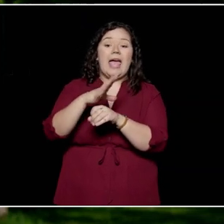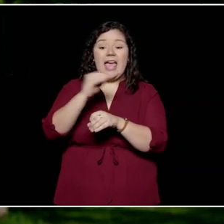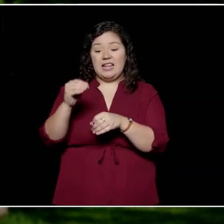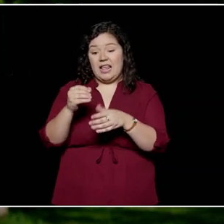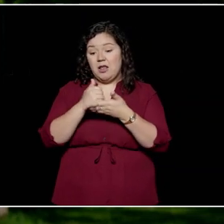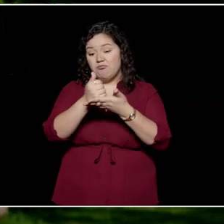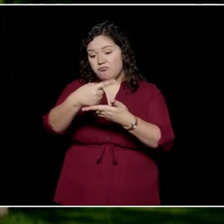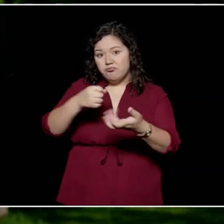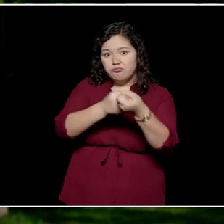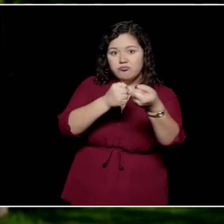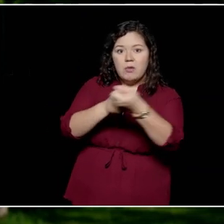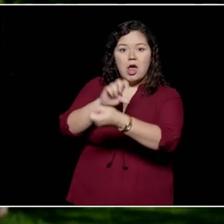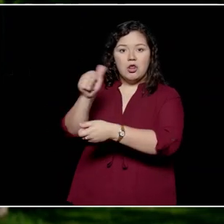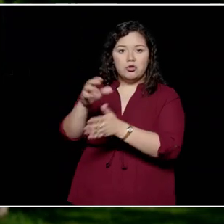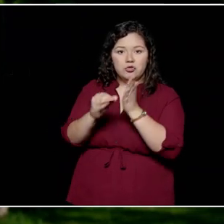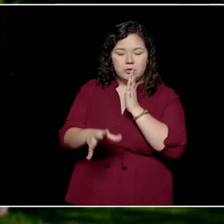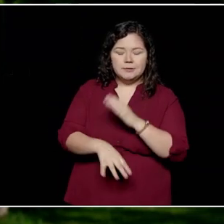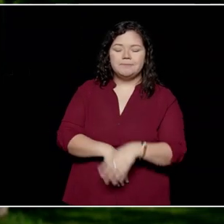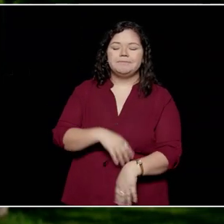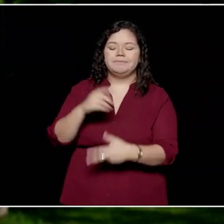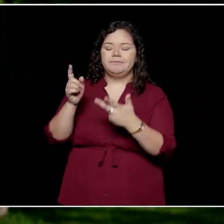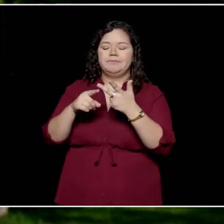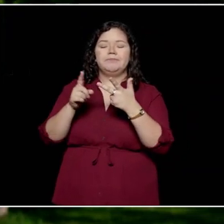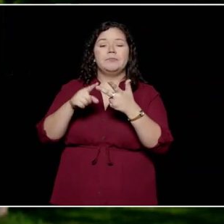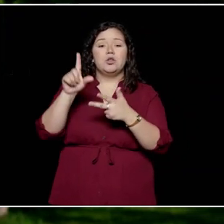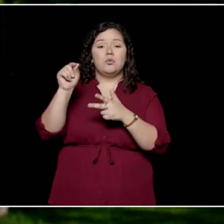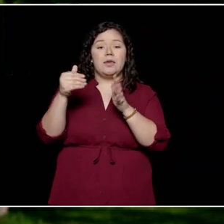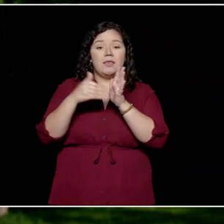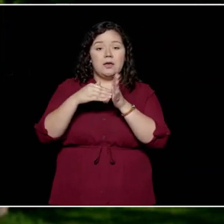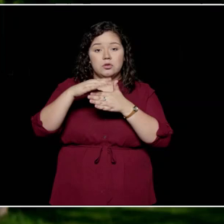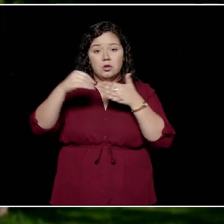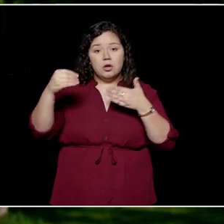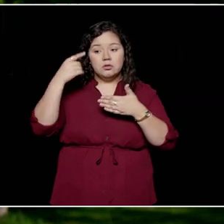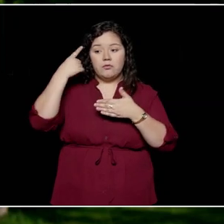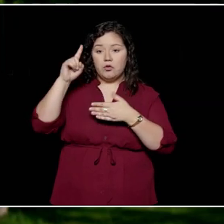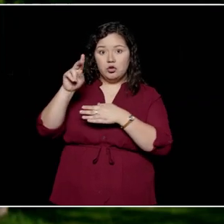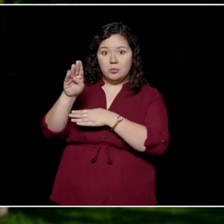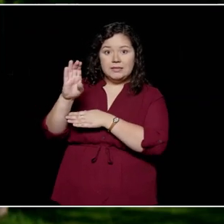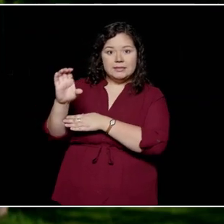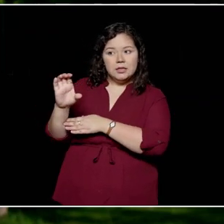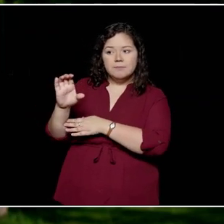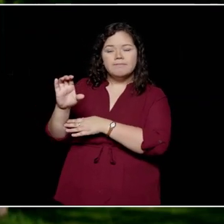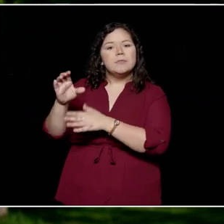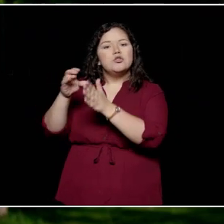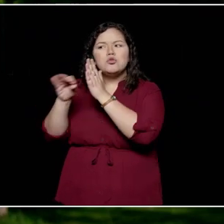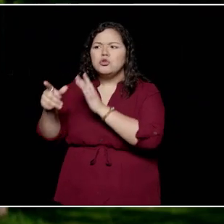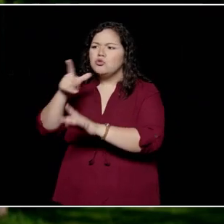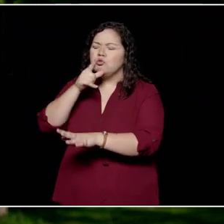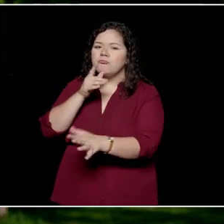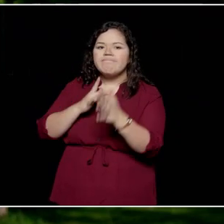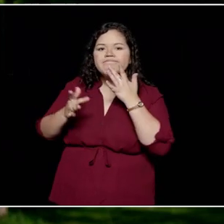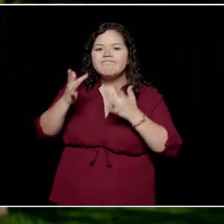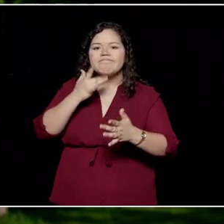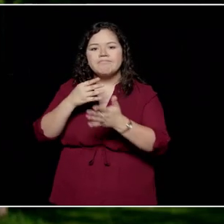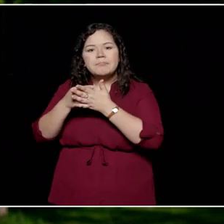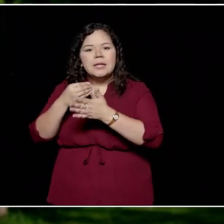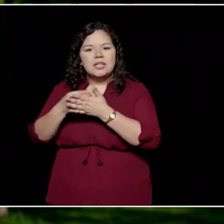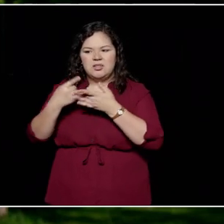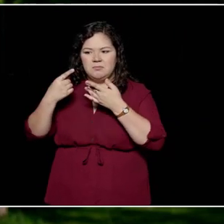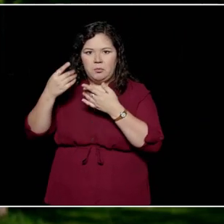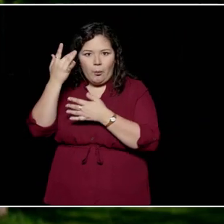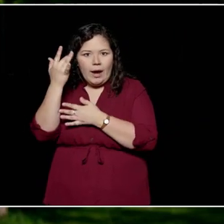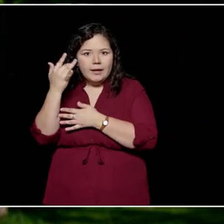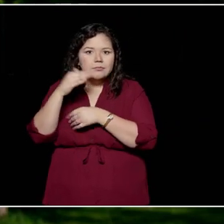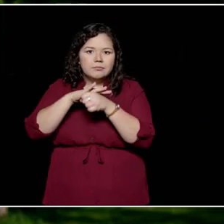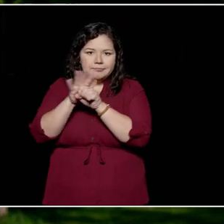the COVID-19 pandemic and allowing them to serve more students who are in need. And lastly, $20,000 to be given to